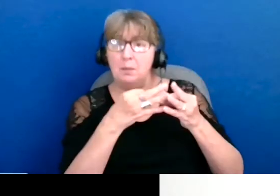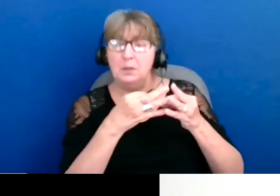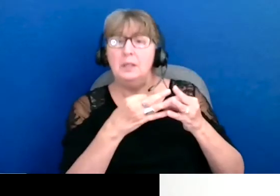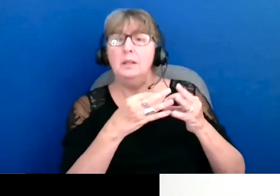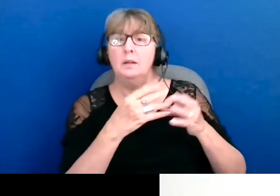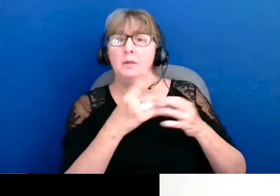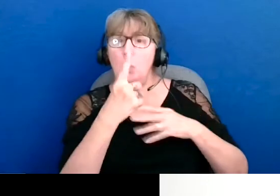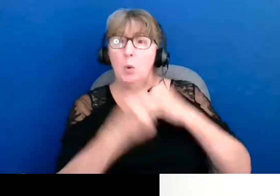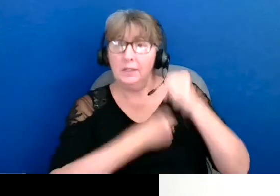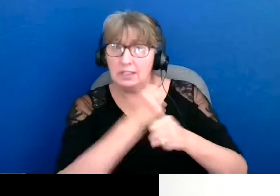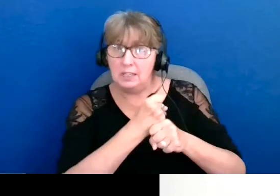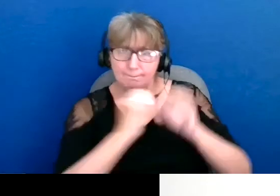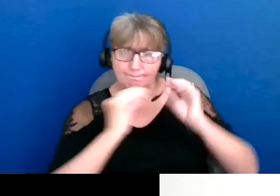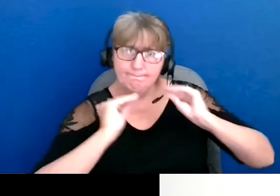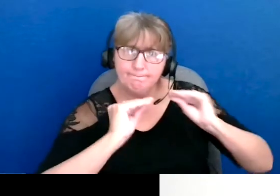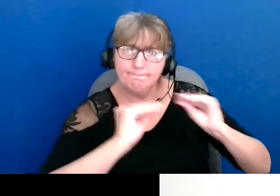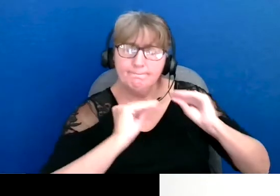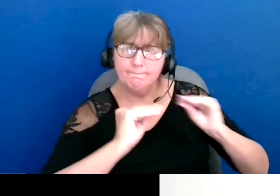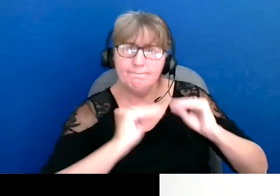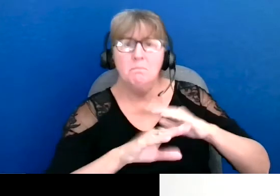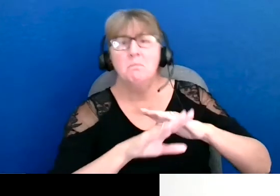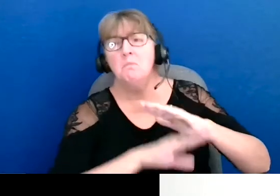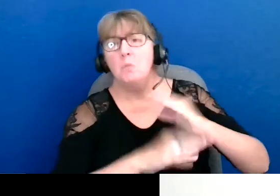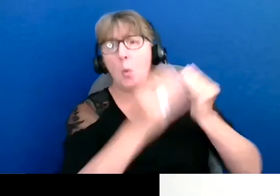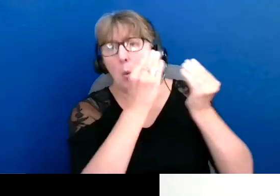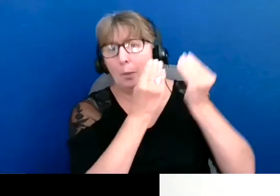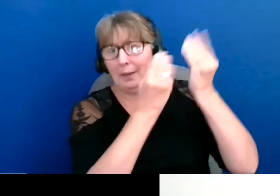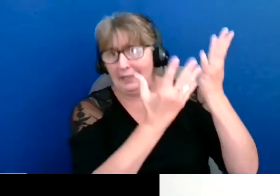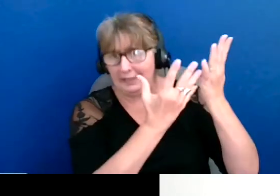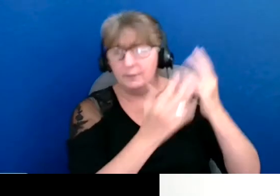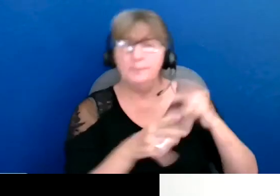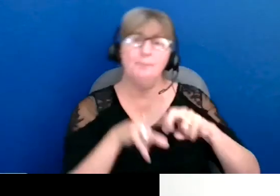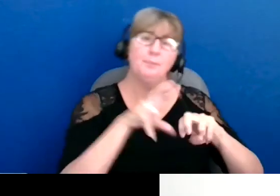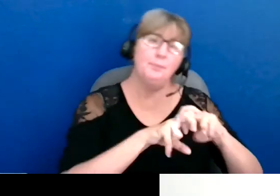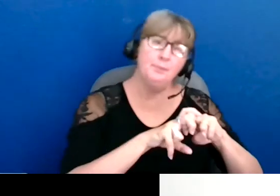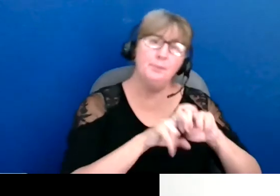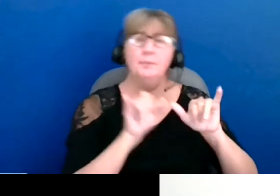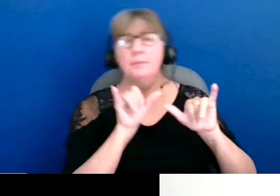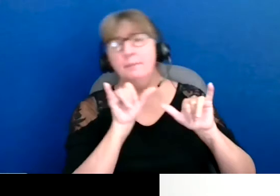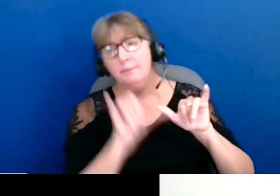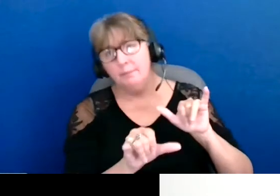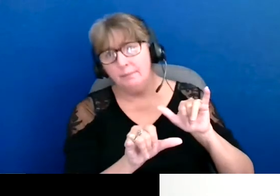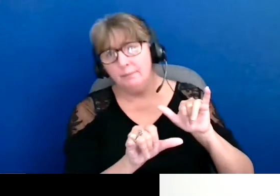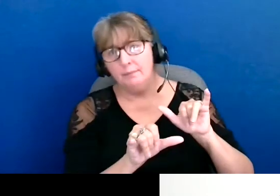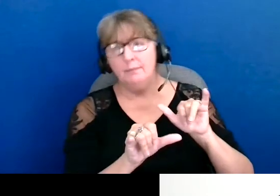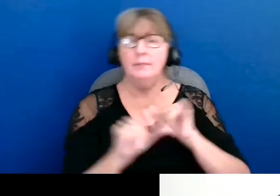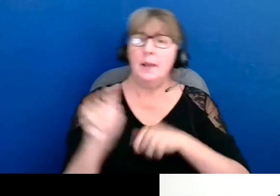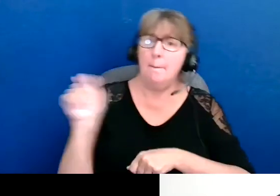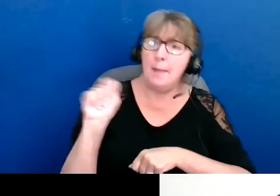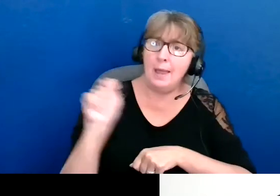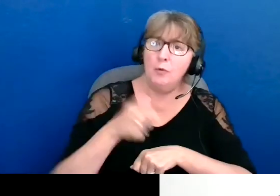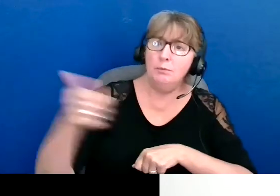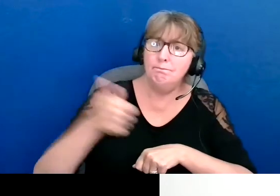taught him basic obedience, like sit, stay, where to go to the